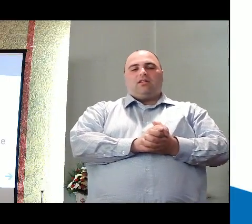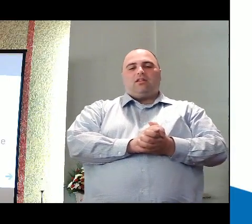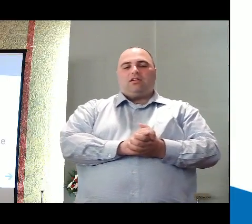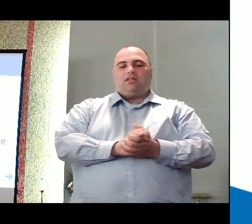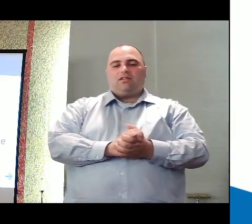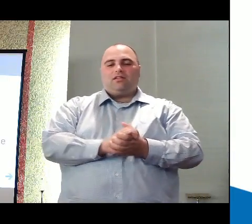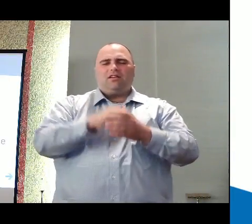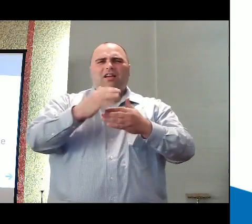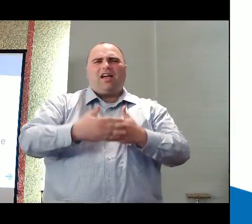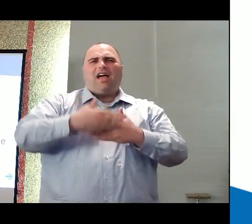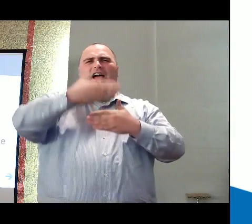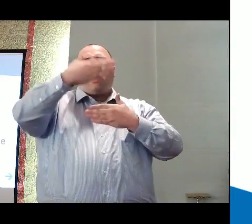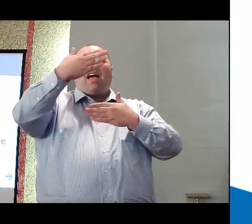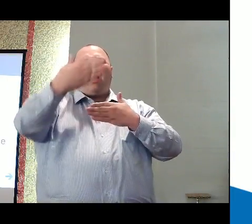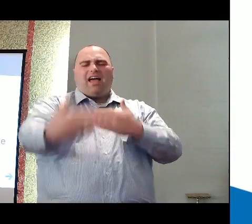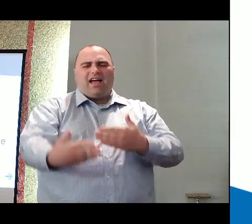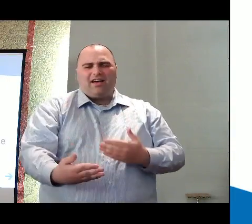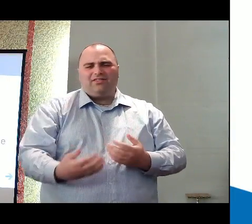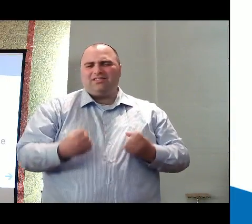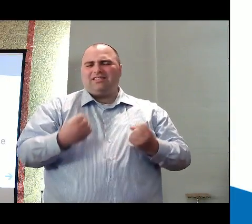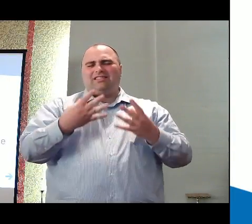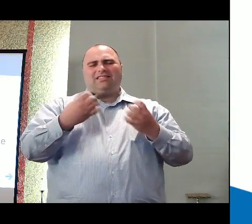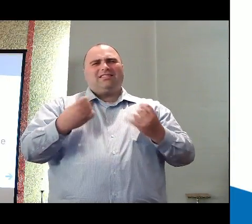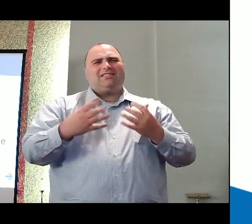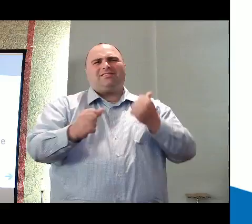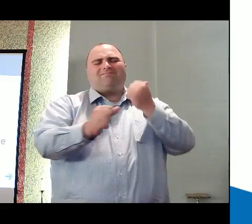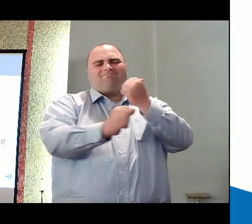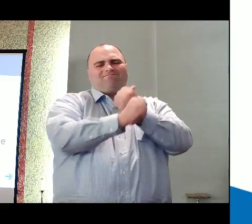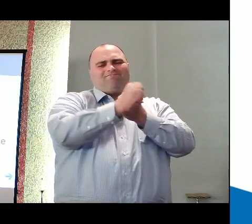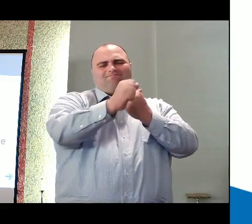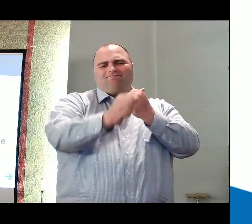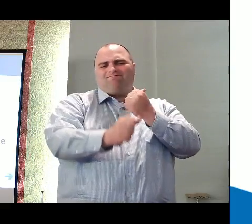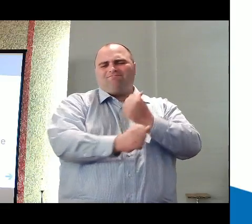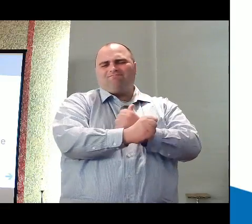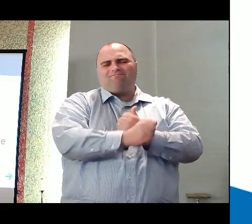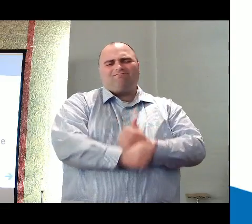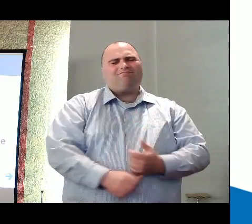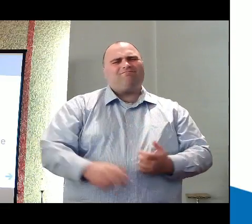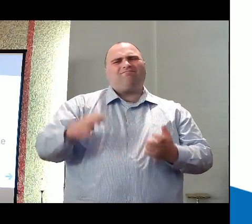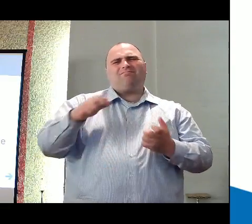believed. Through many